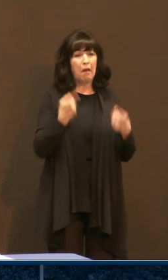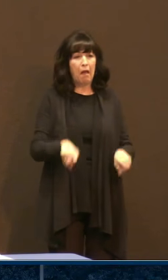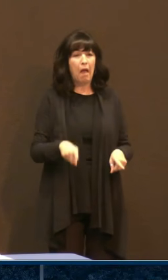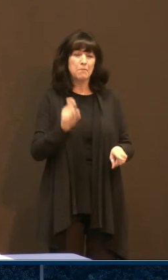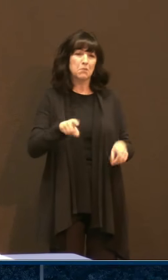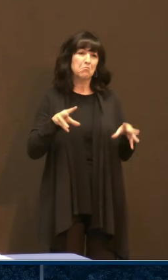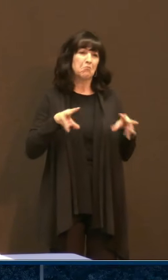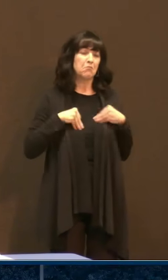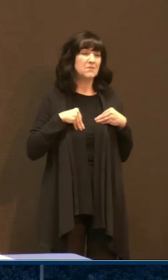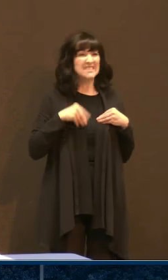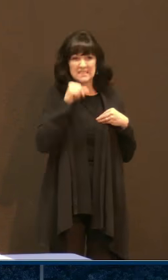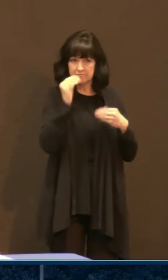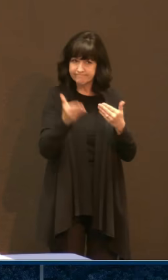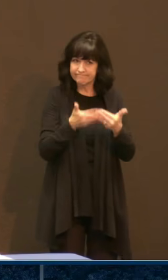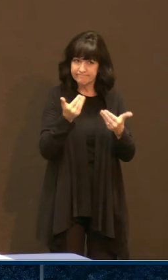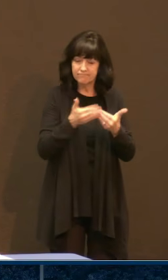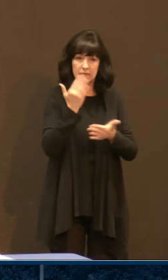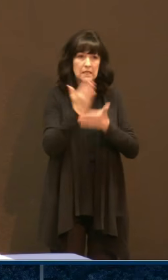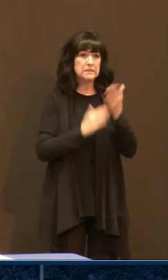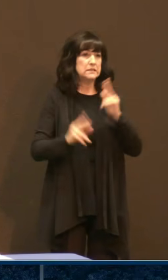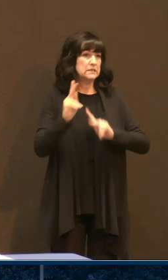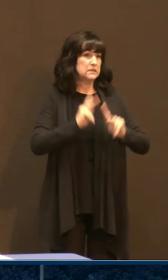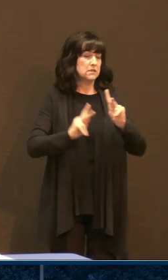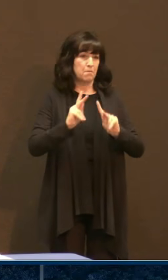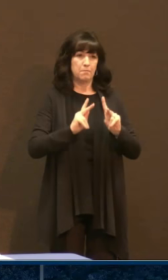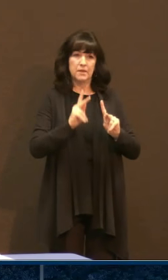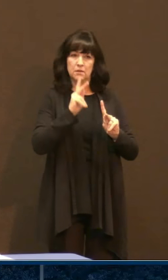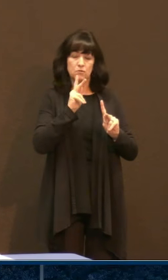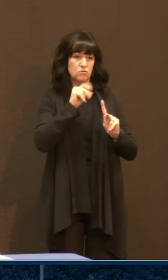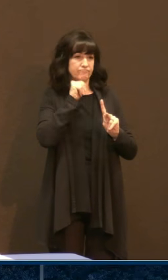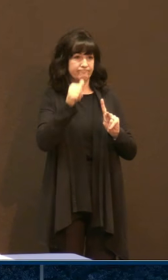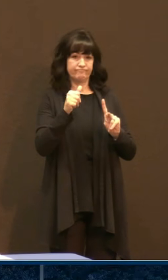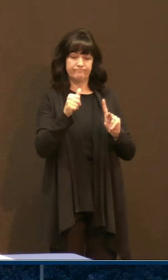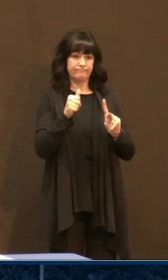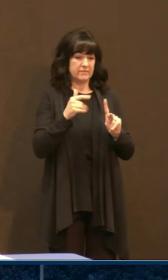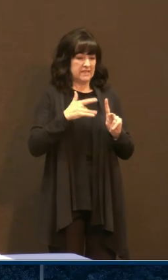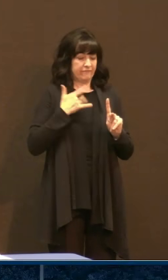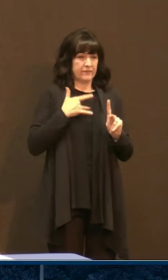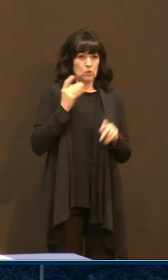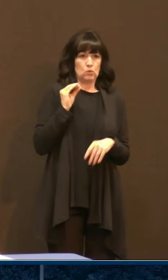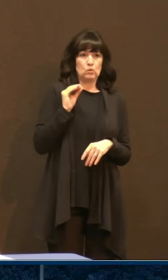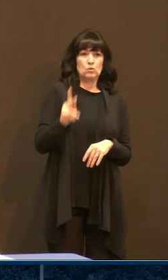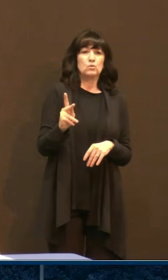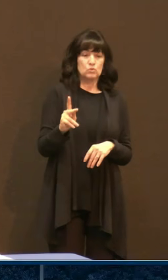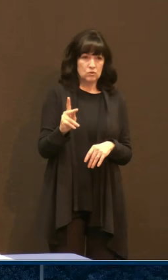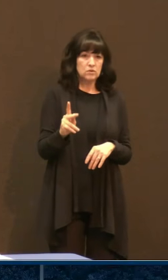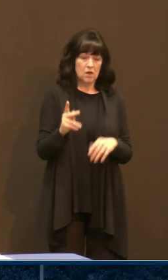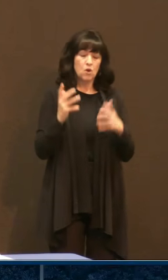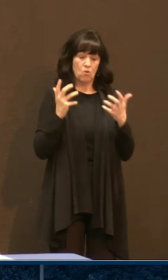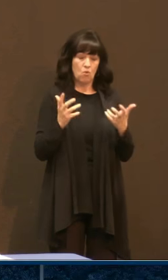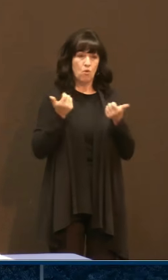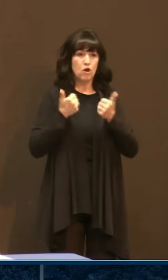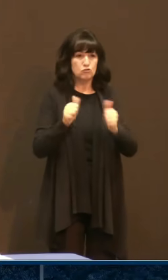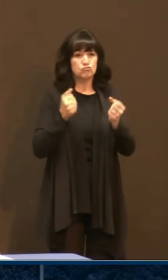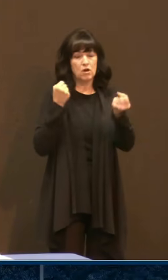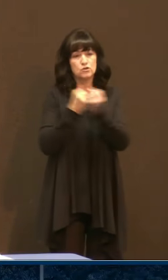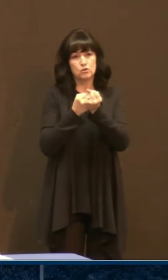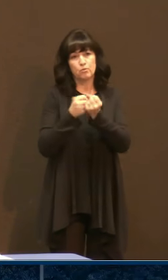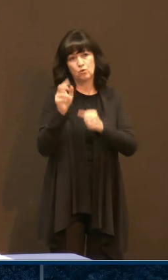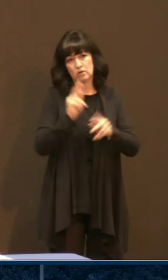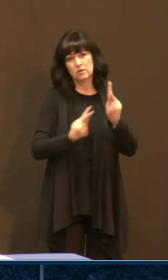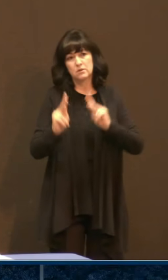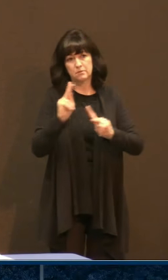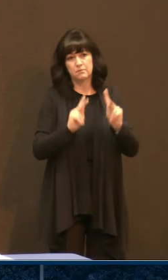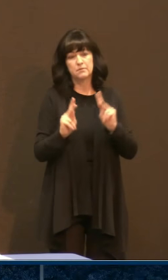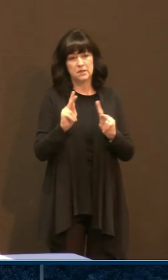separation, there are a lot of concerns we have with this gap, and we want to make sure we fill it as best as possible. It's not going to be just the state